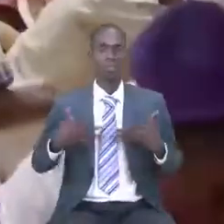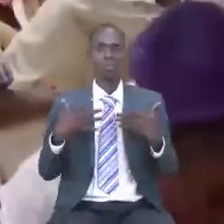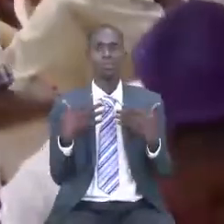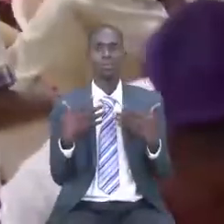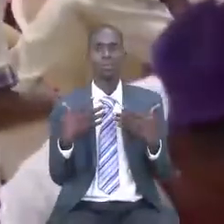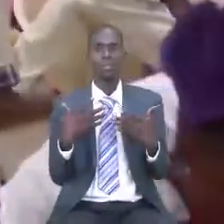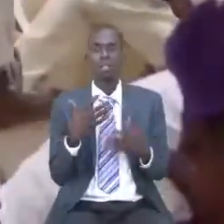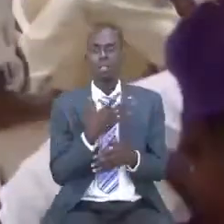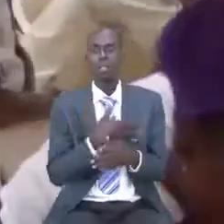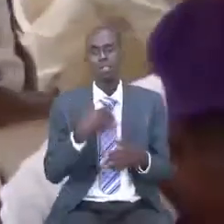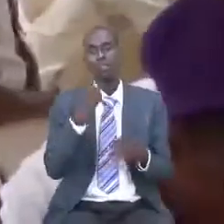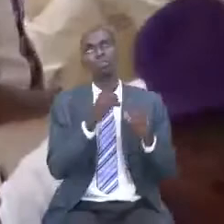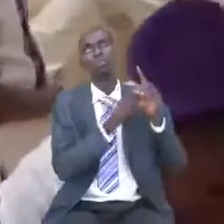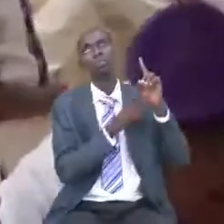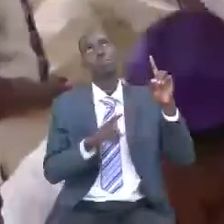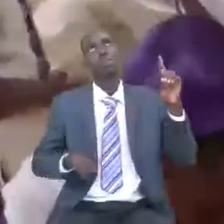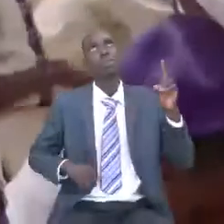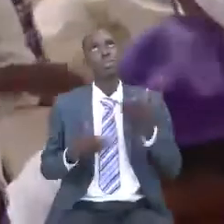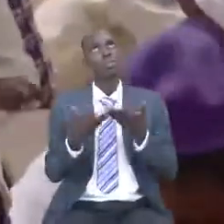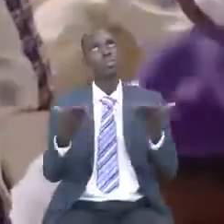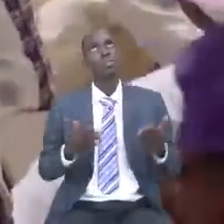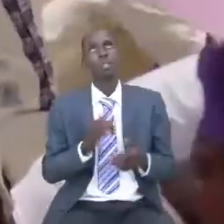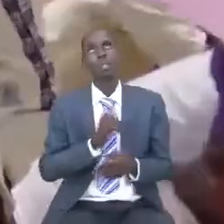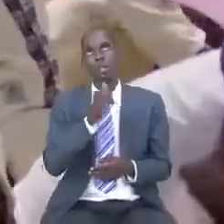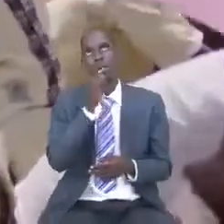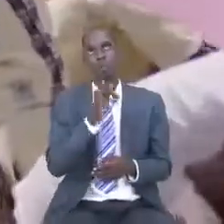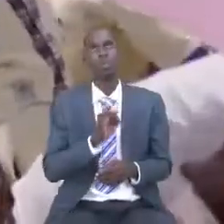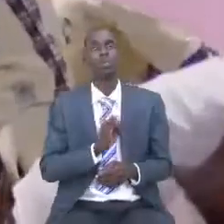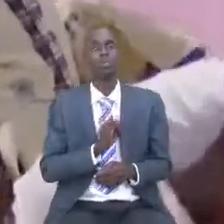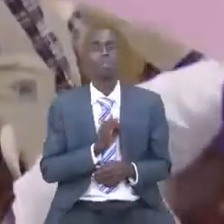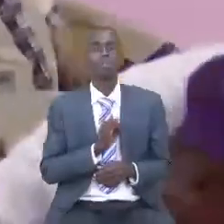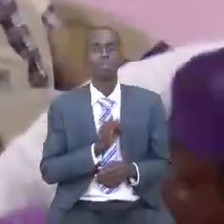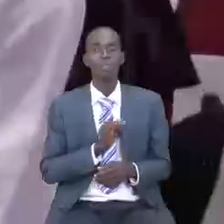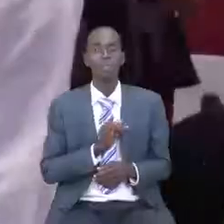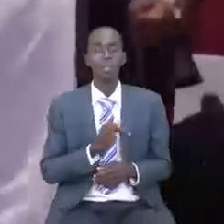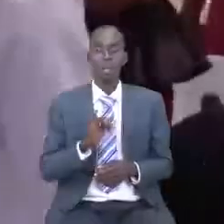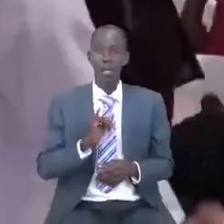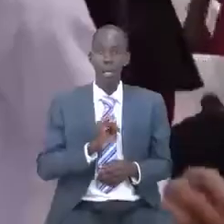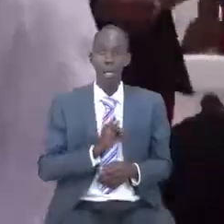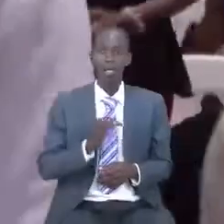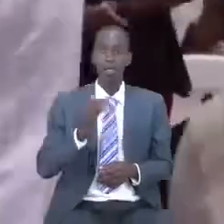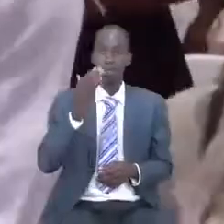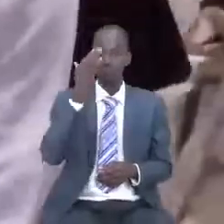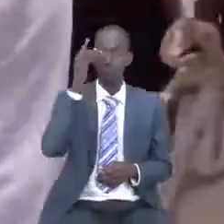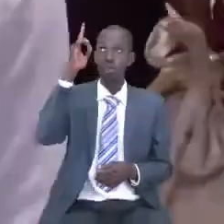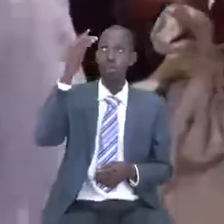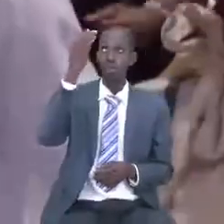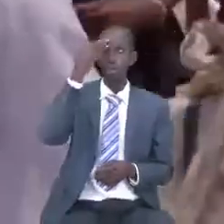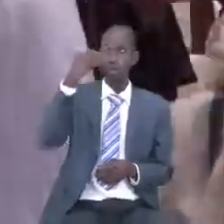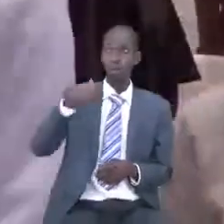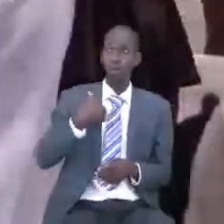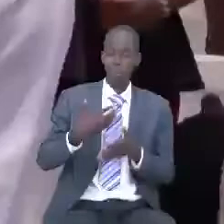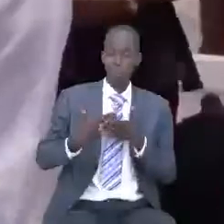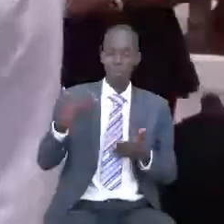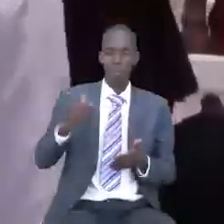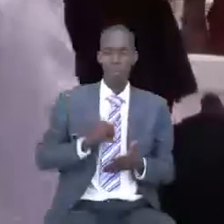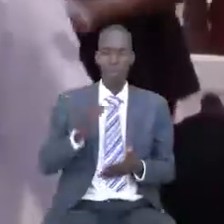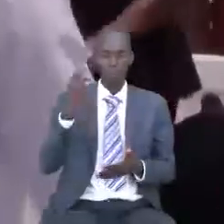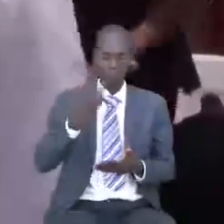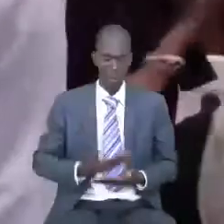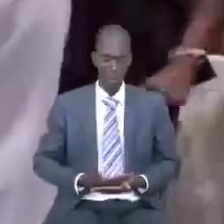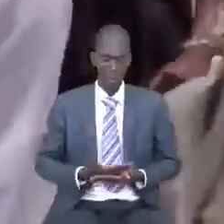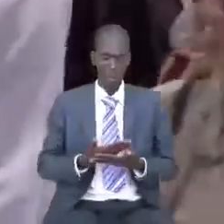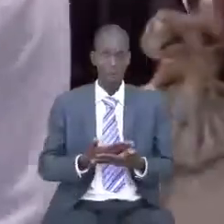And say, Lord, here am I. I know you knew me before I was born. And what you